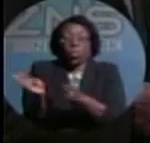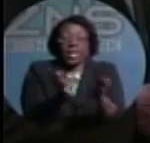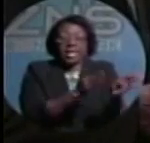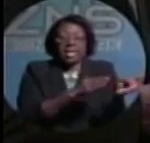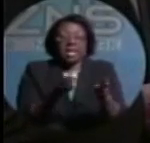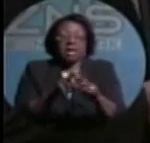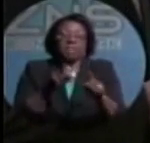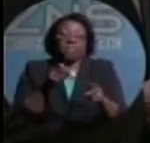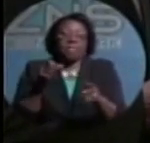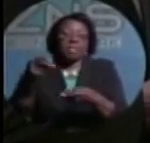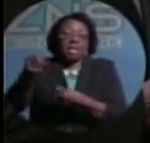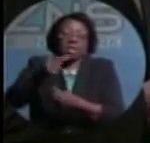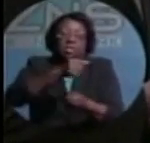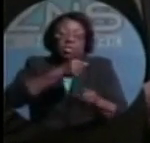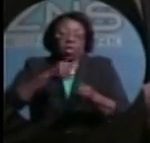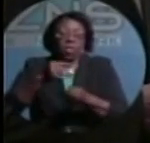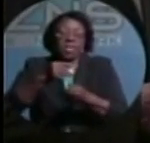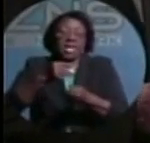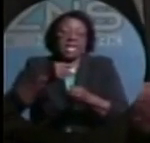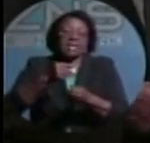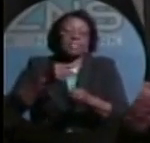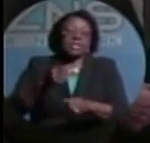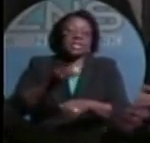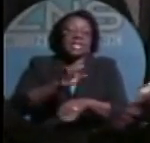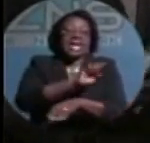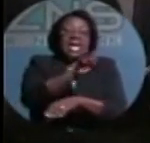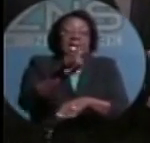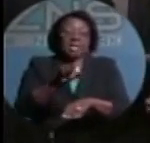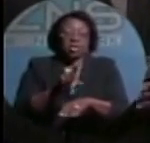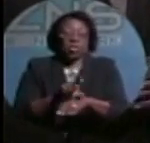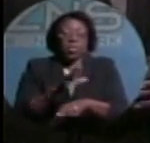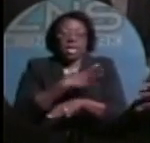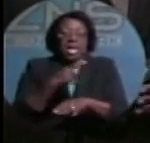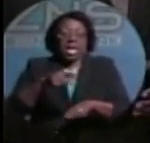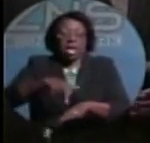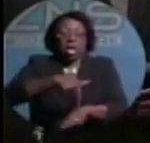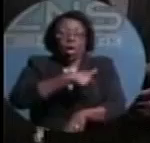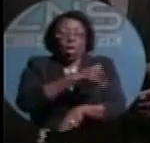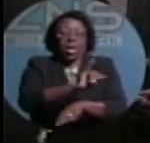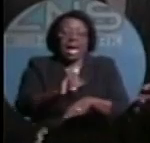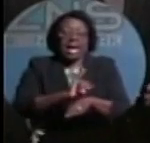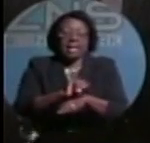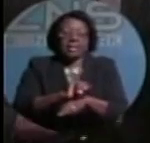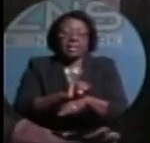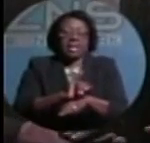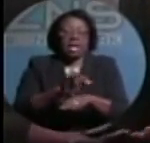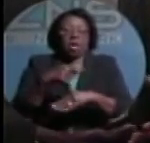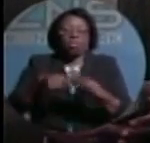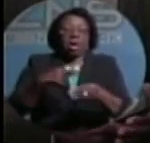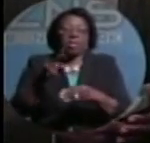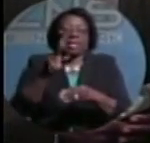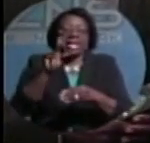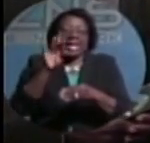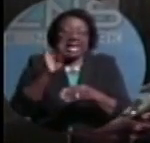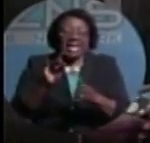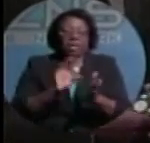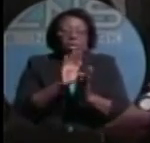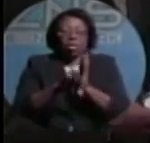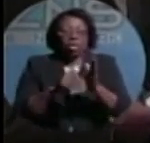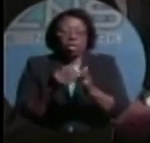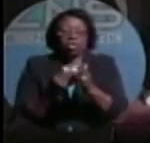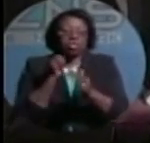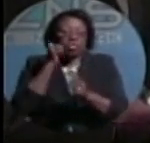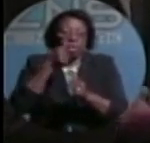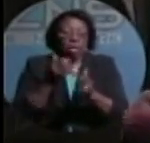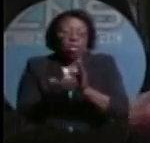in particularly Exuma and Long Island, Ragged Island as well. Around 9 o'clock in the morning, the tropical storm force winds should start